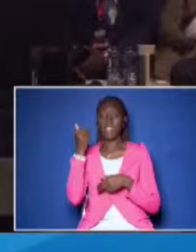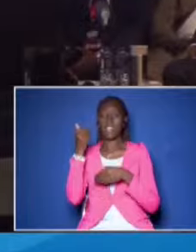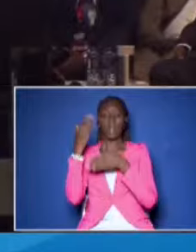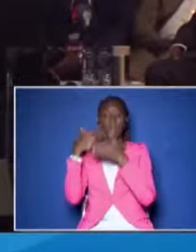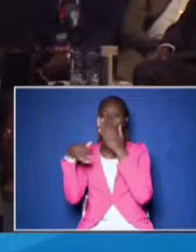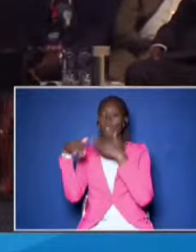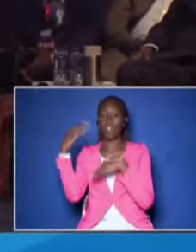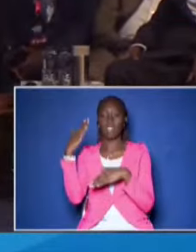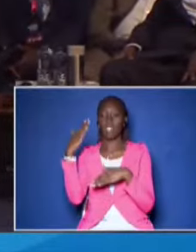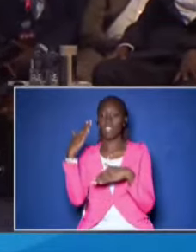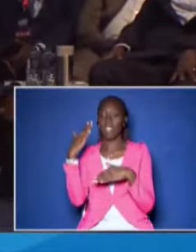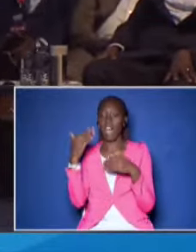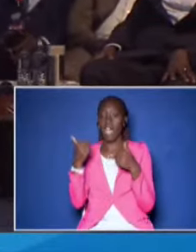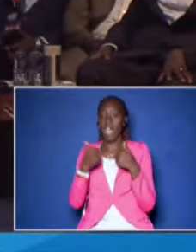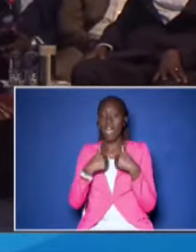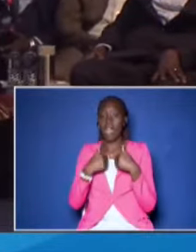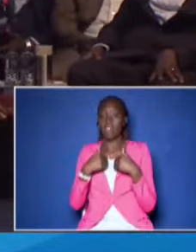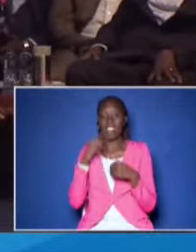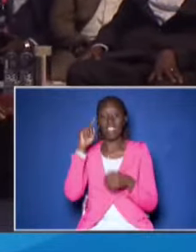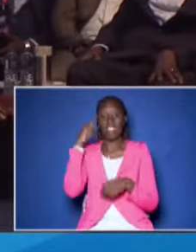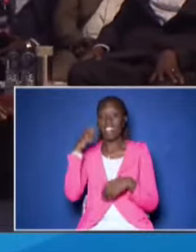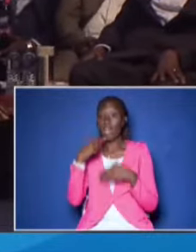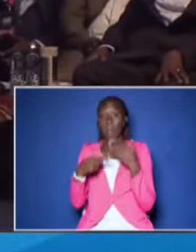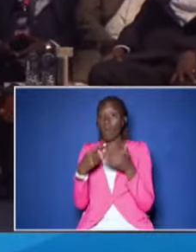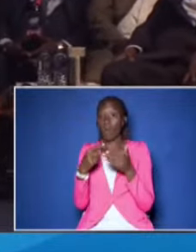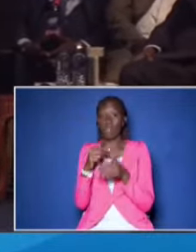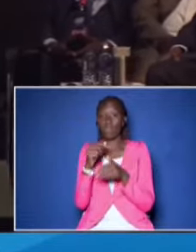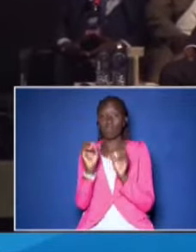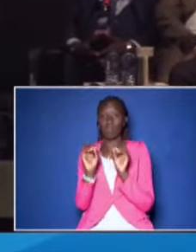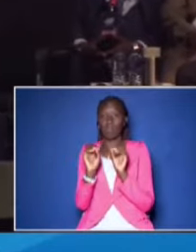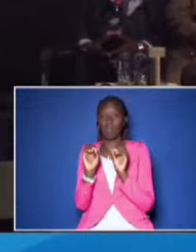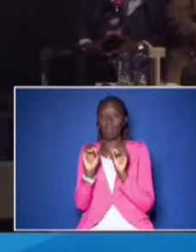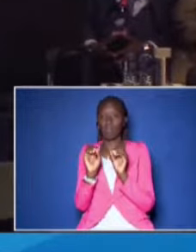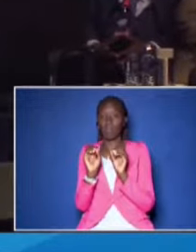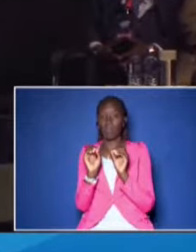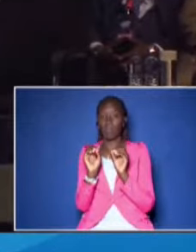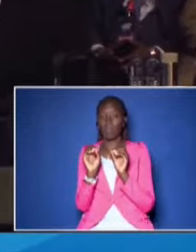think about yite